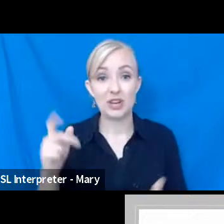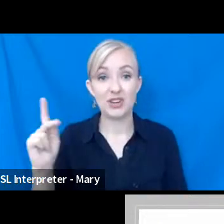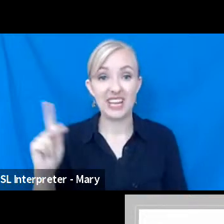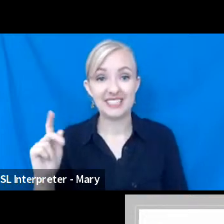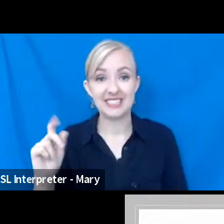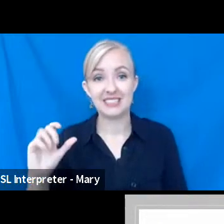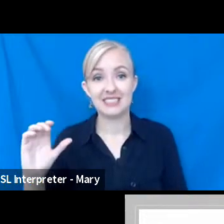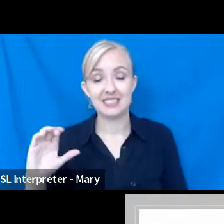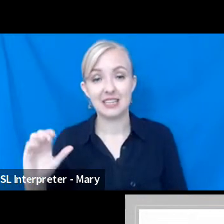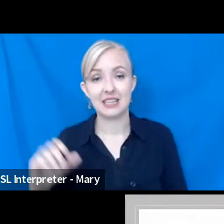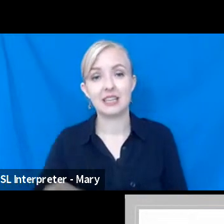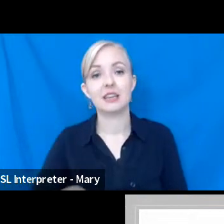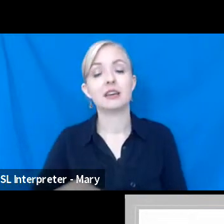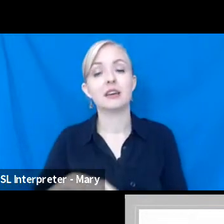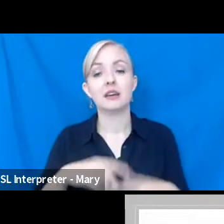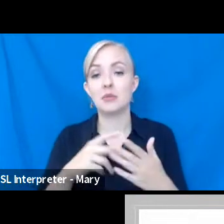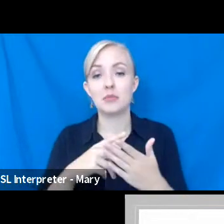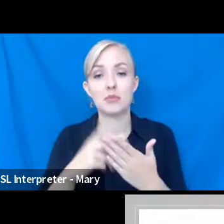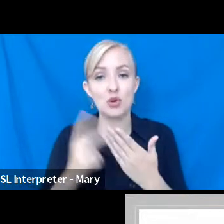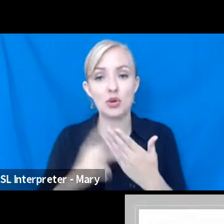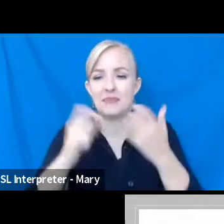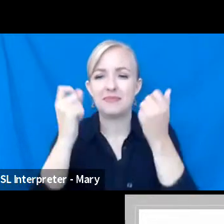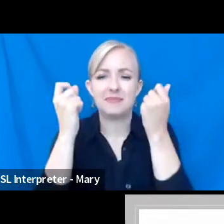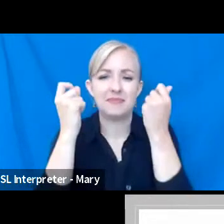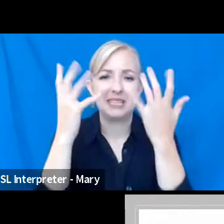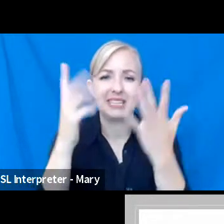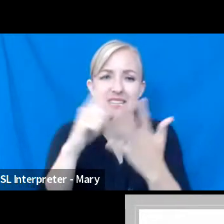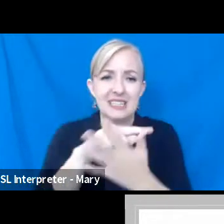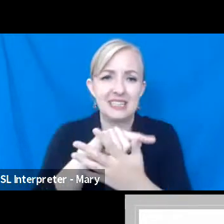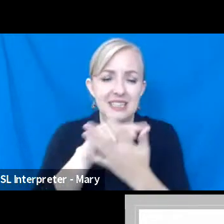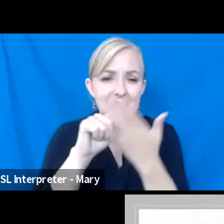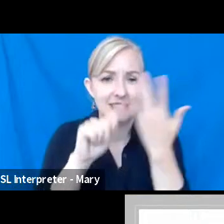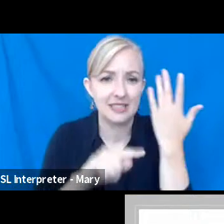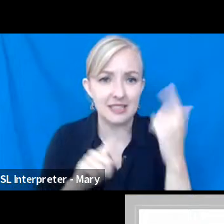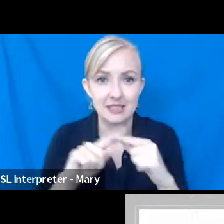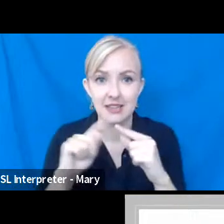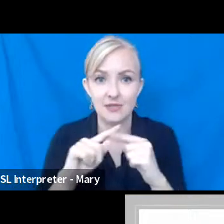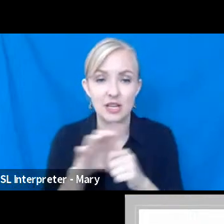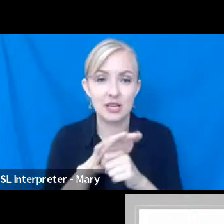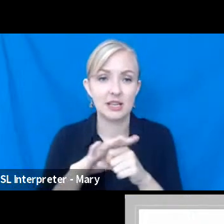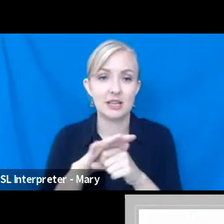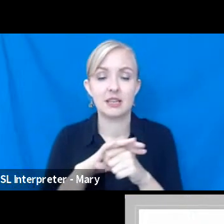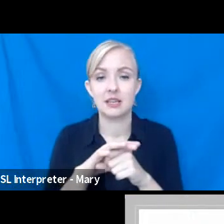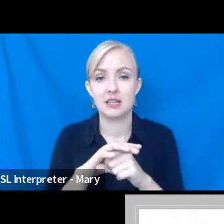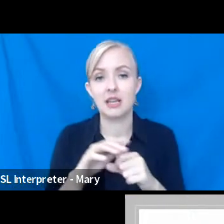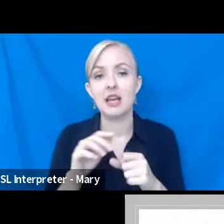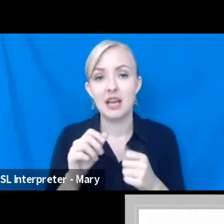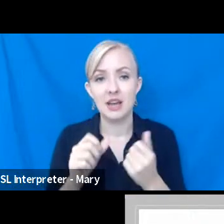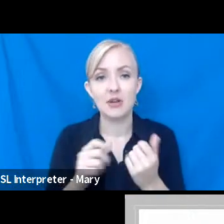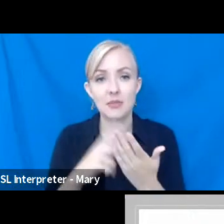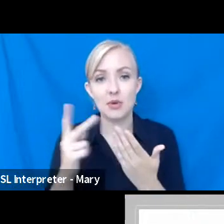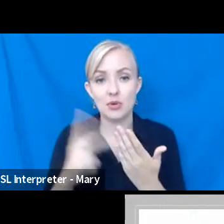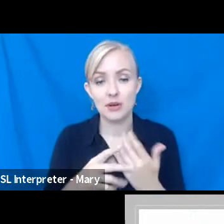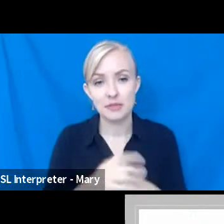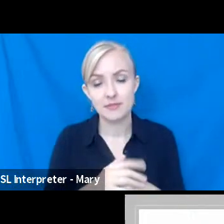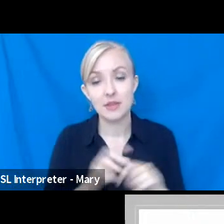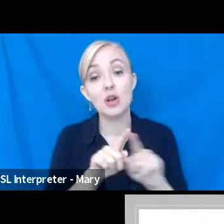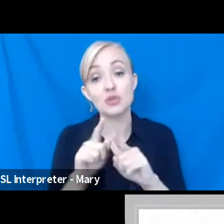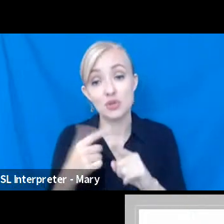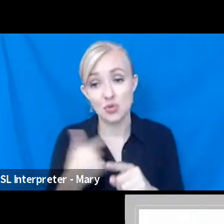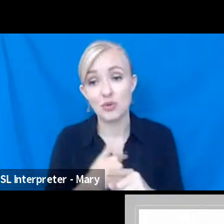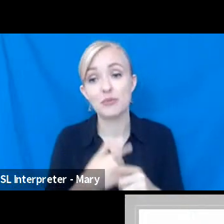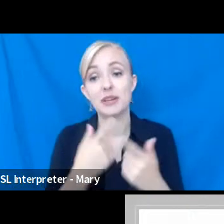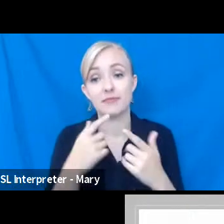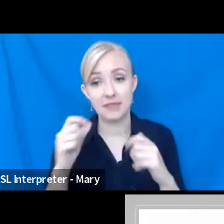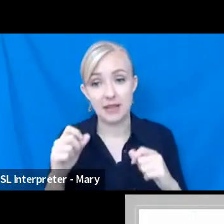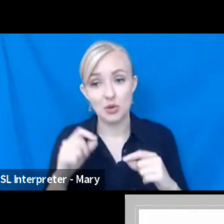and Utility Assistance Program, and various other geographic rental assistance programs. We've even been able